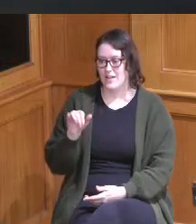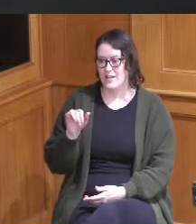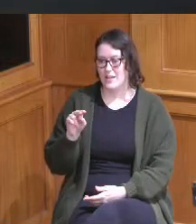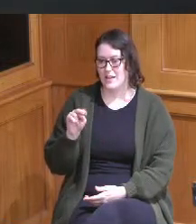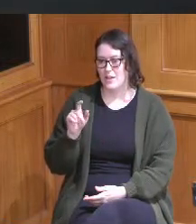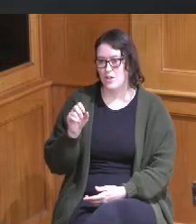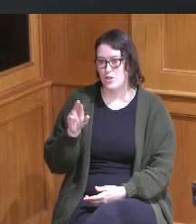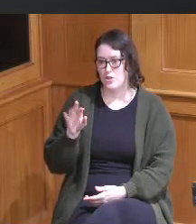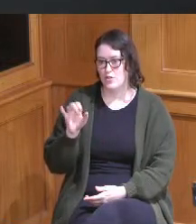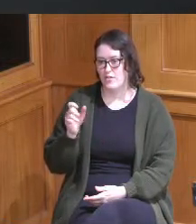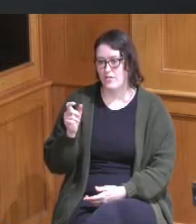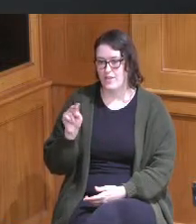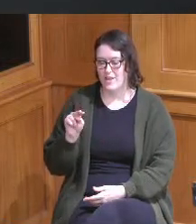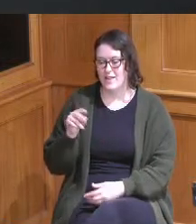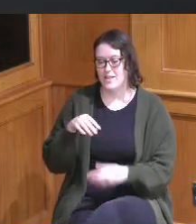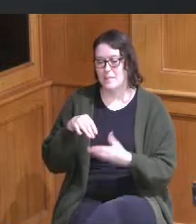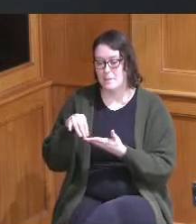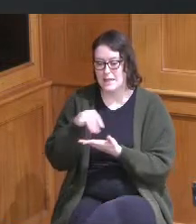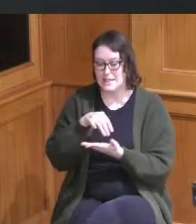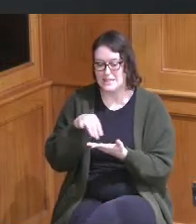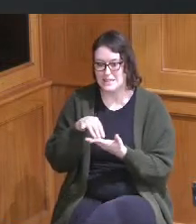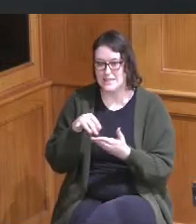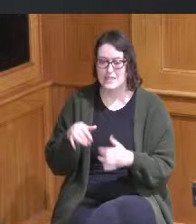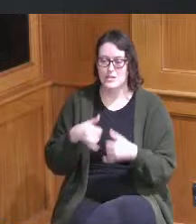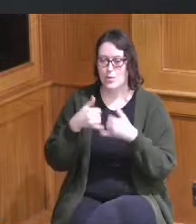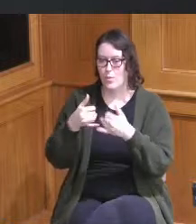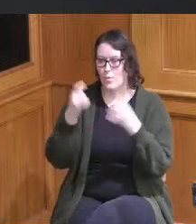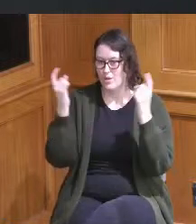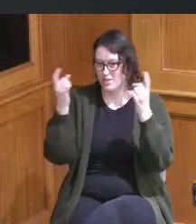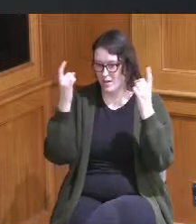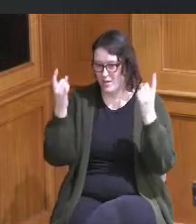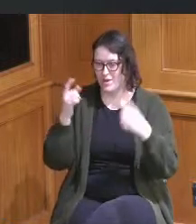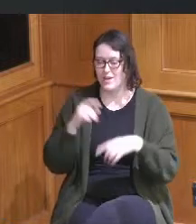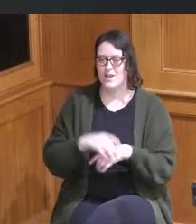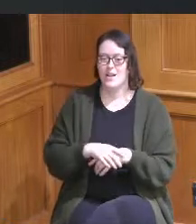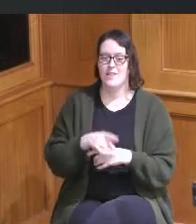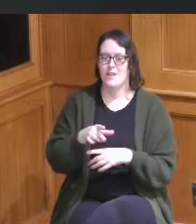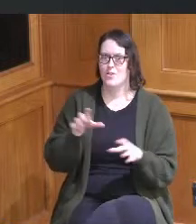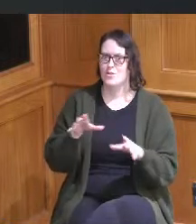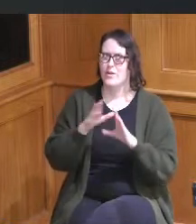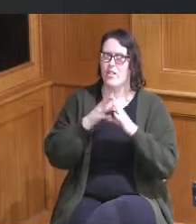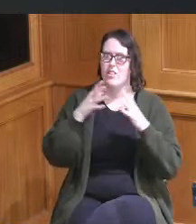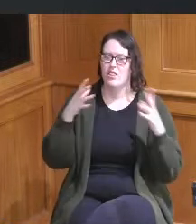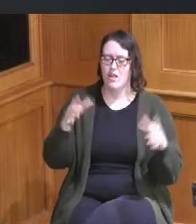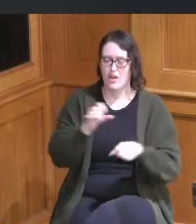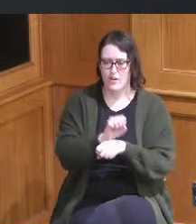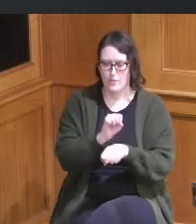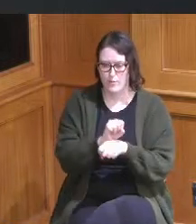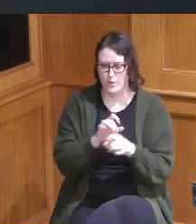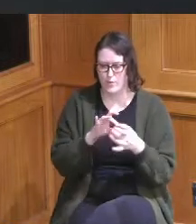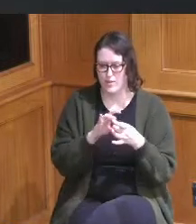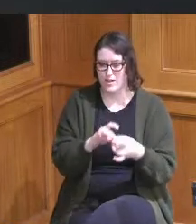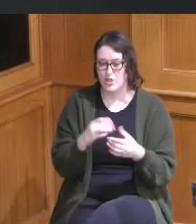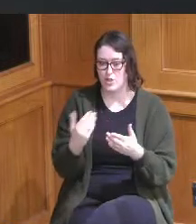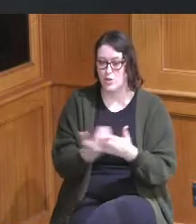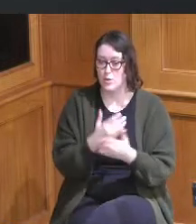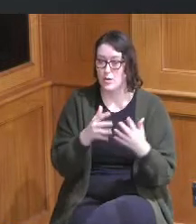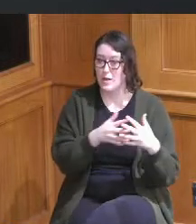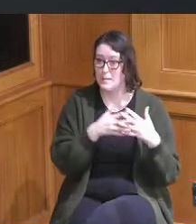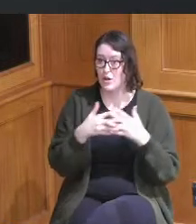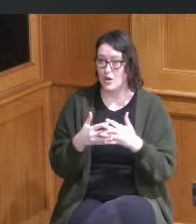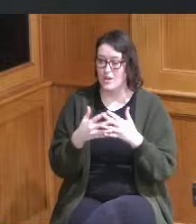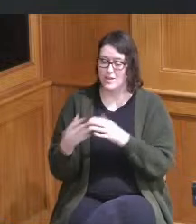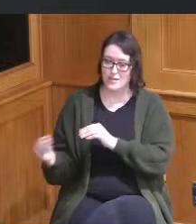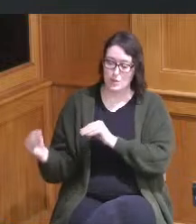Planting Seeds Award ceremony. John Kiefer is the head of Valley Interfaith, and they are doing a lot of work related to new Americans coming into